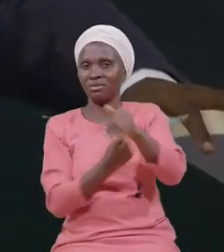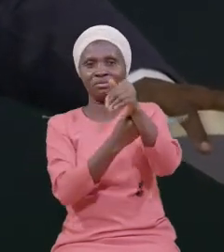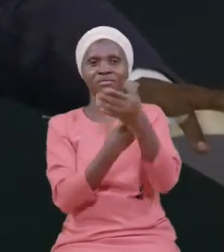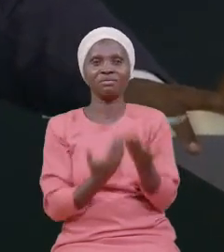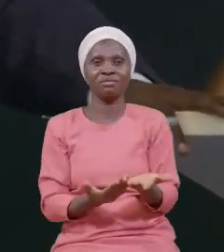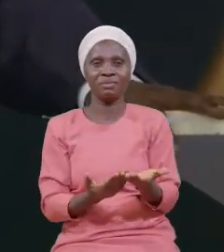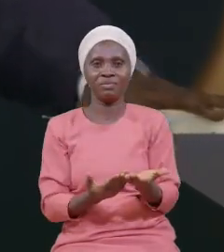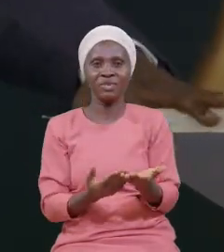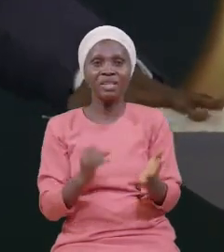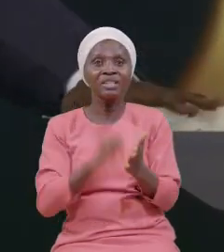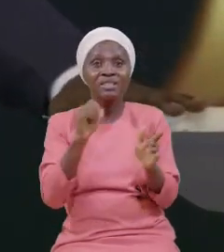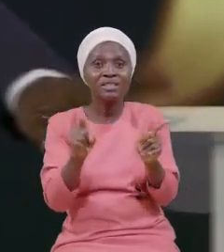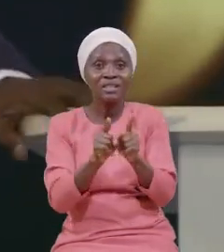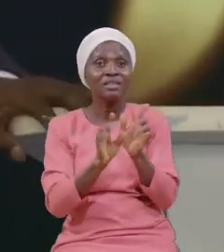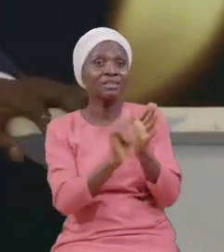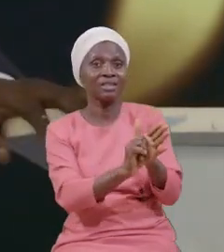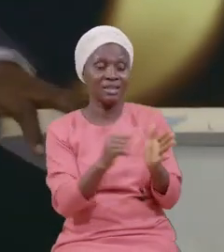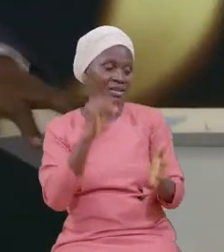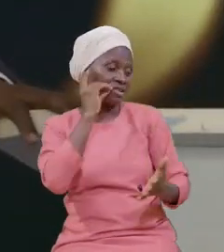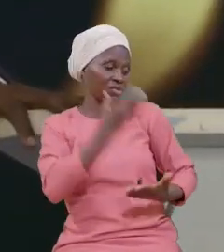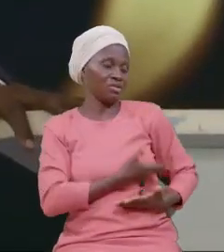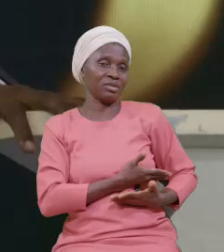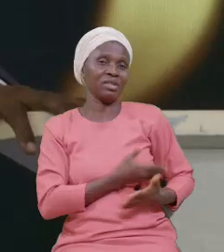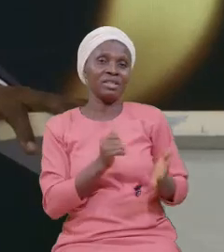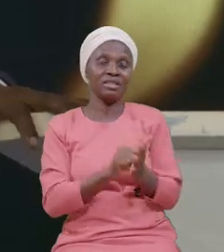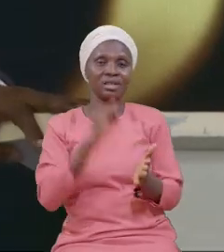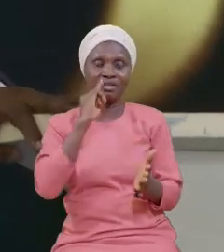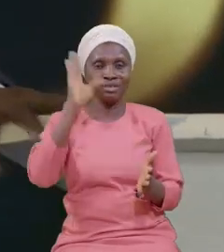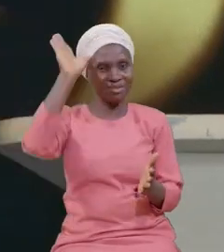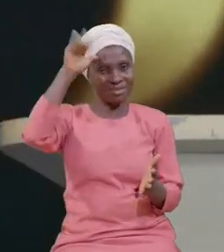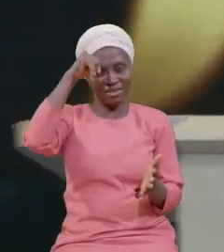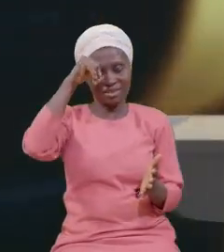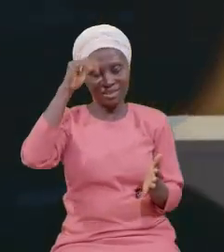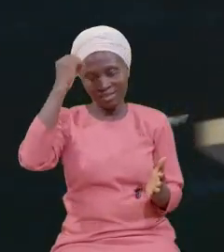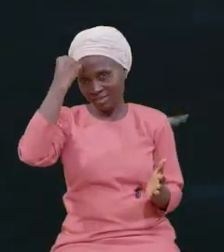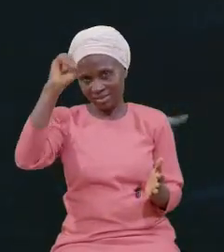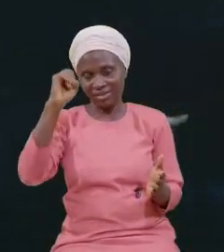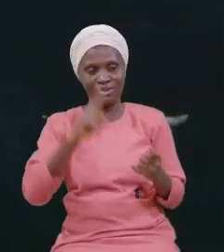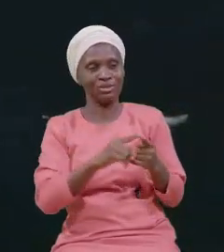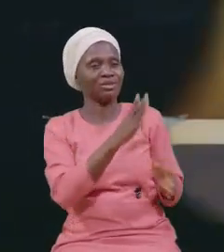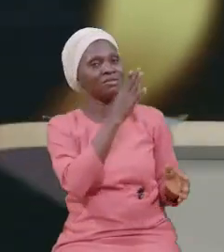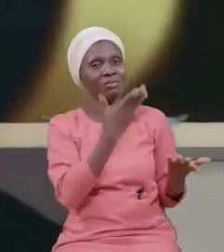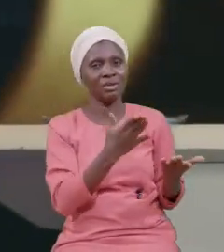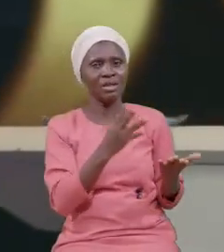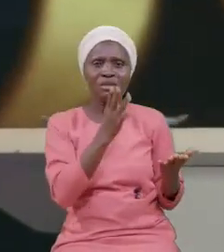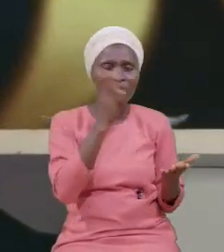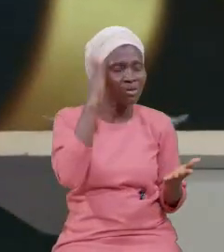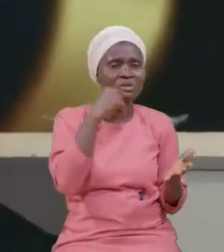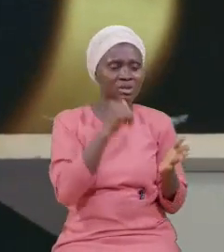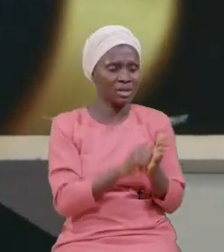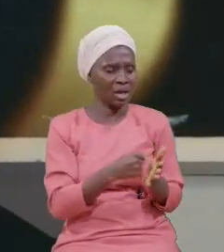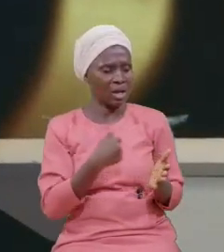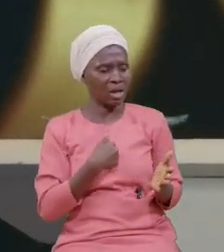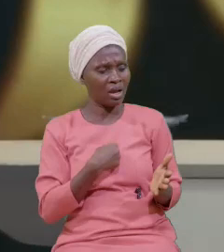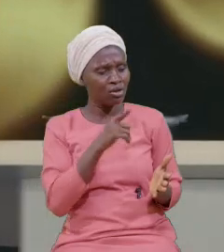rebellion to the mother. The mother says, my daughter, I'm not with you in this one. It's when you are